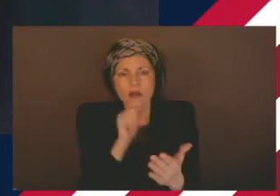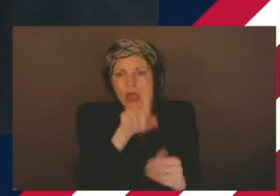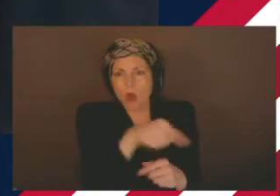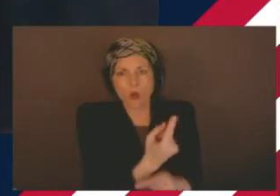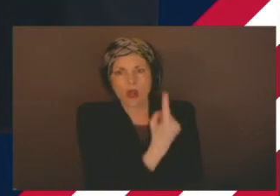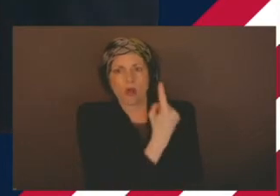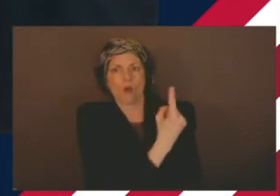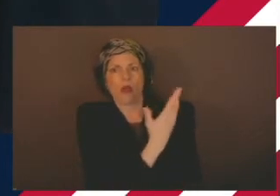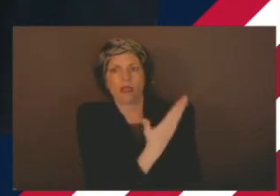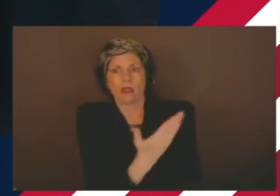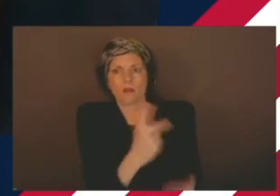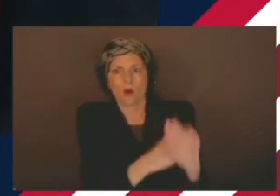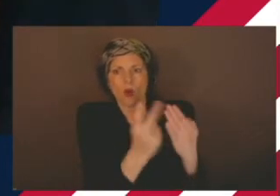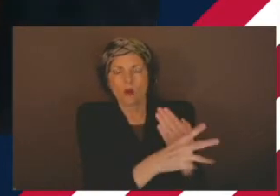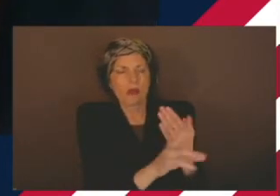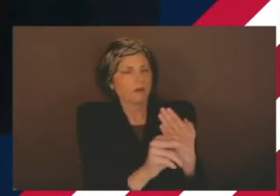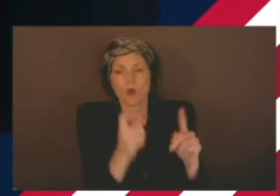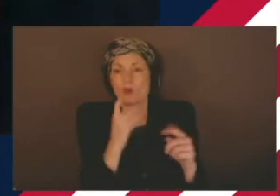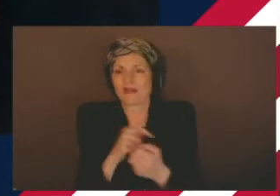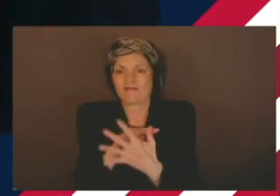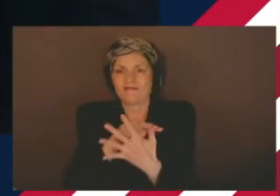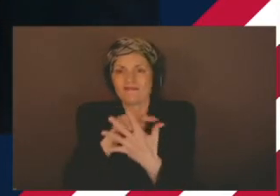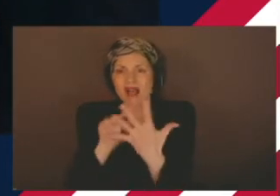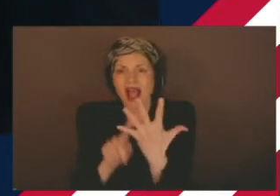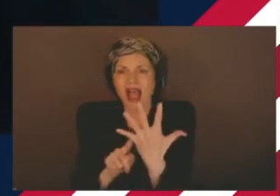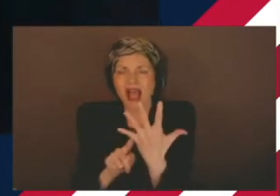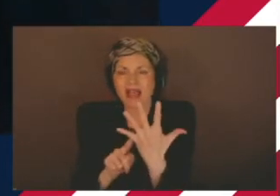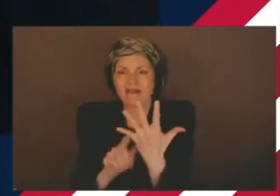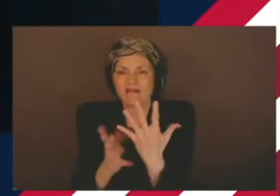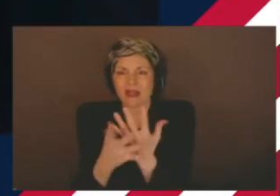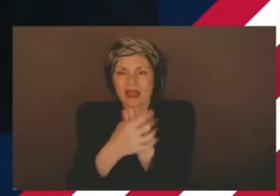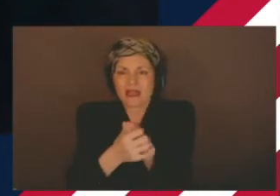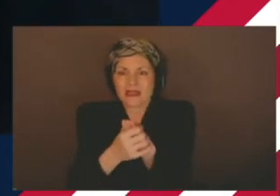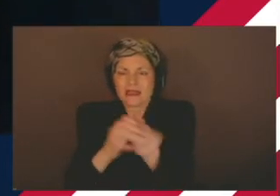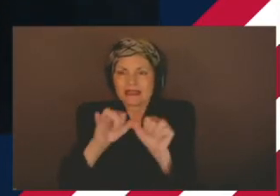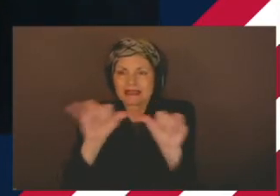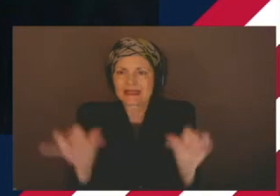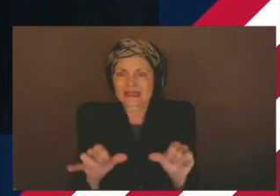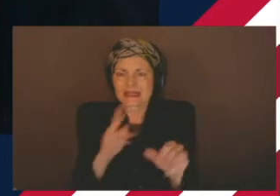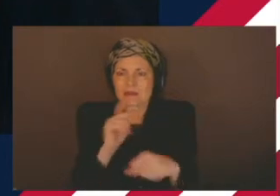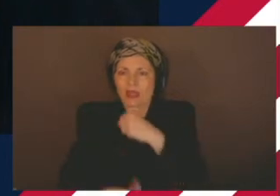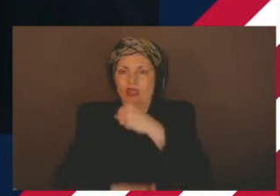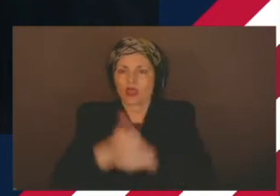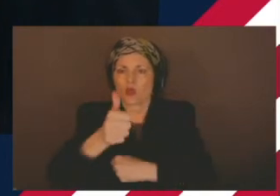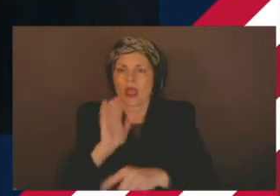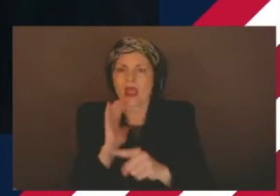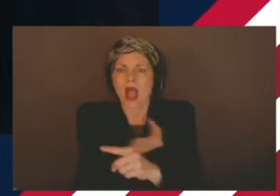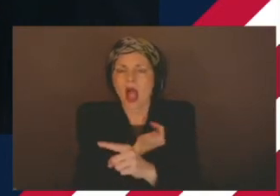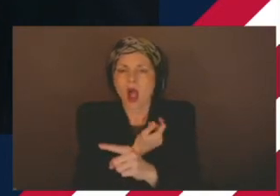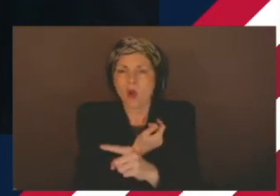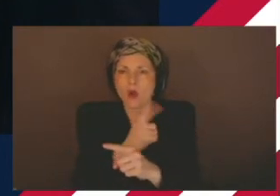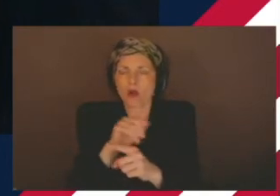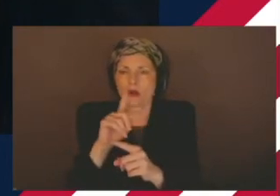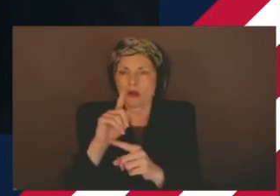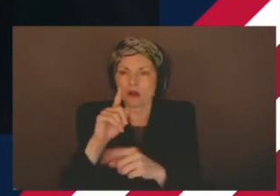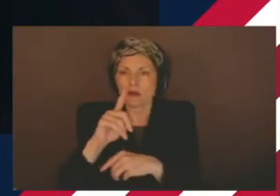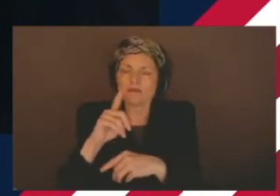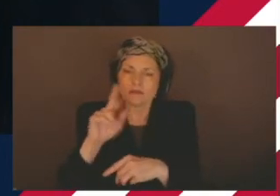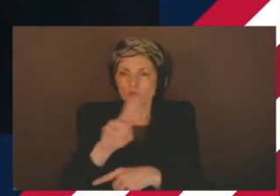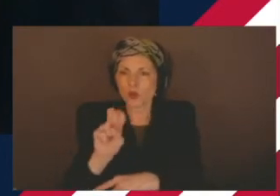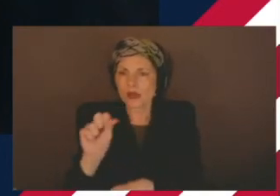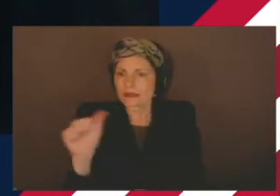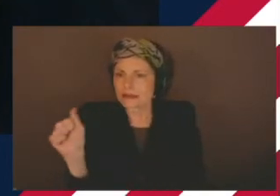interlocking injustices that are threatening the soul of democracy. Systemic racism, from voter suppression